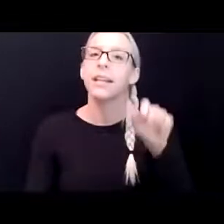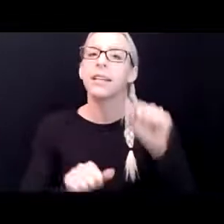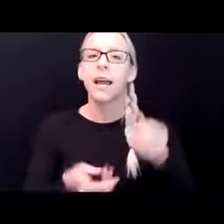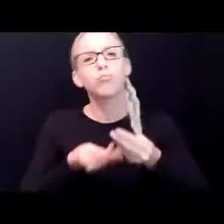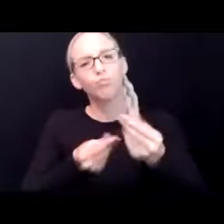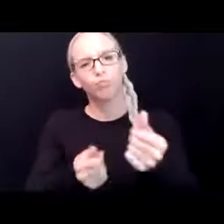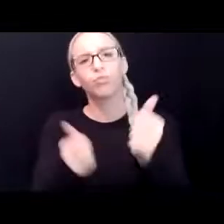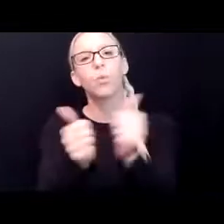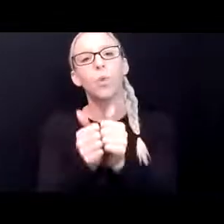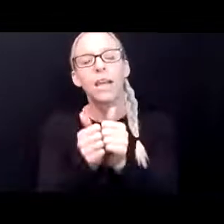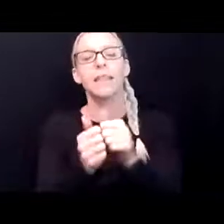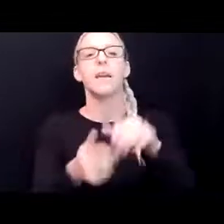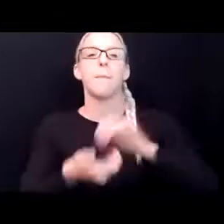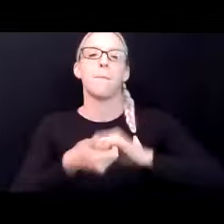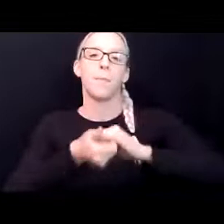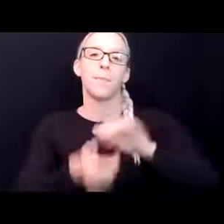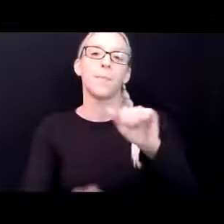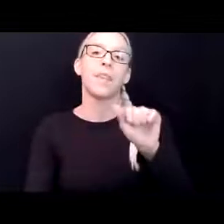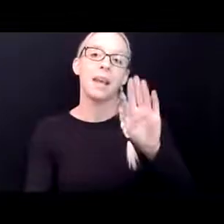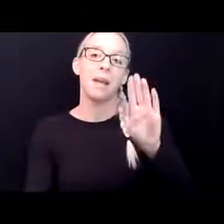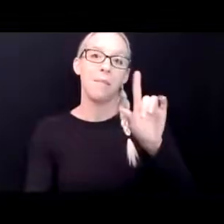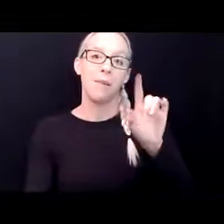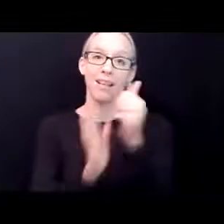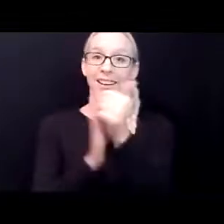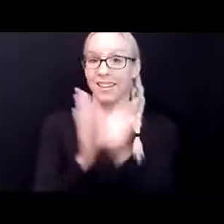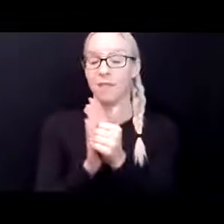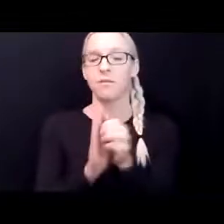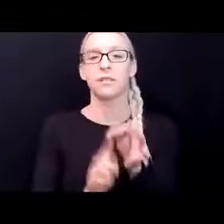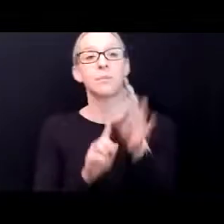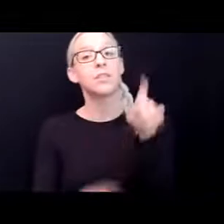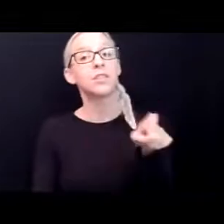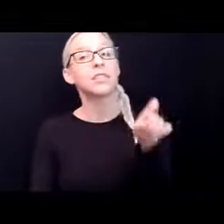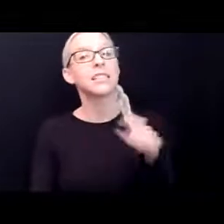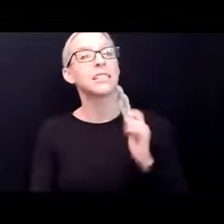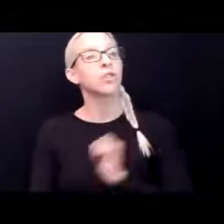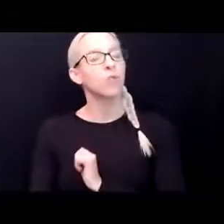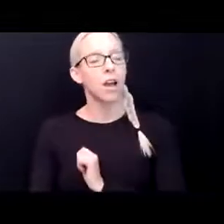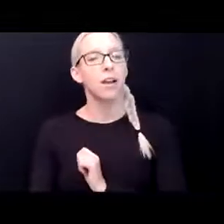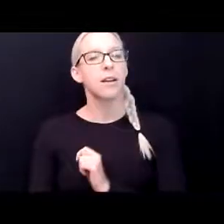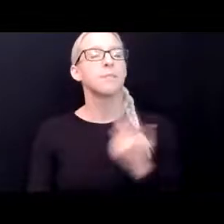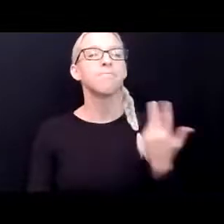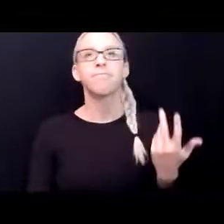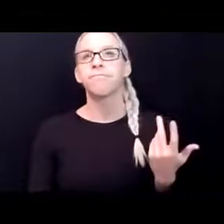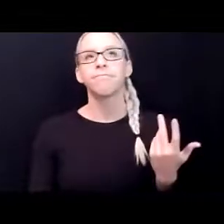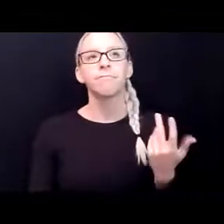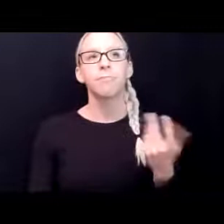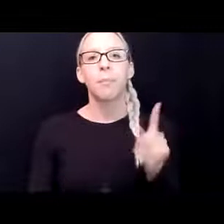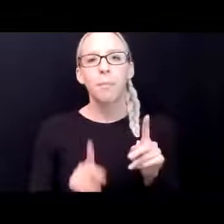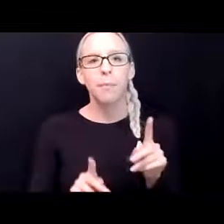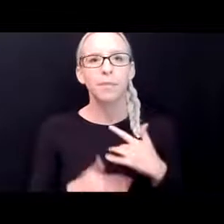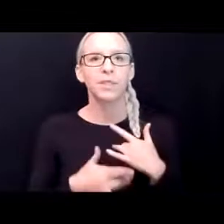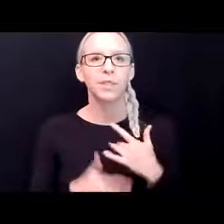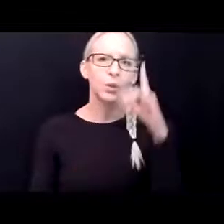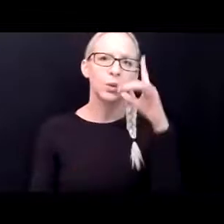Able accounts. And so special needs trusts, a lot of people think they maybe were only around since a major federal